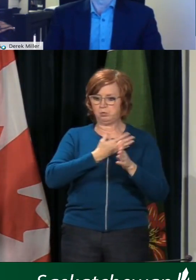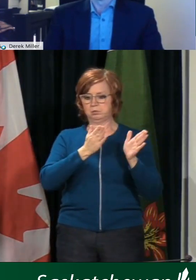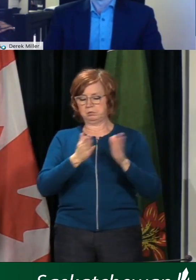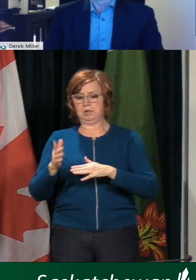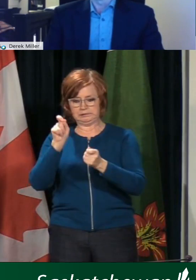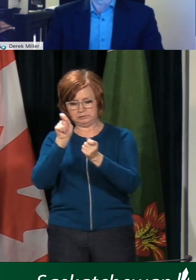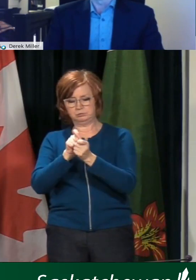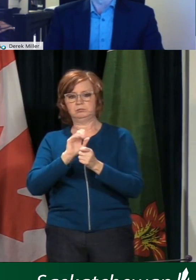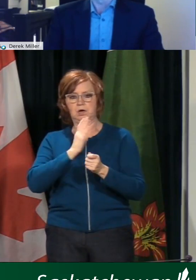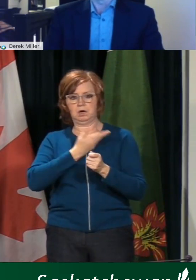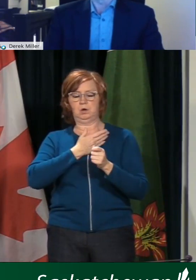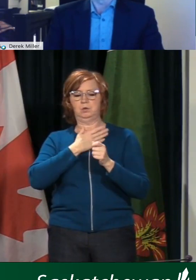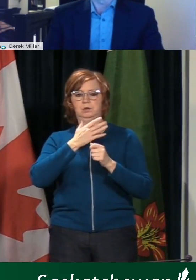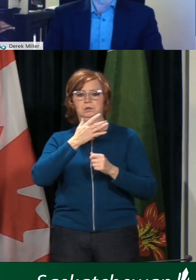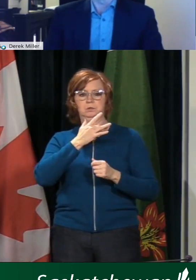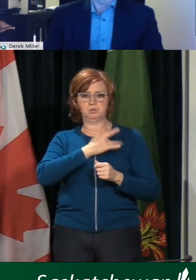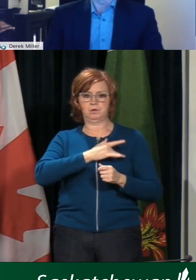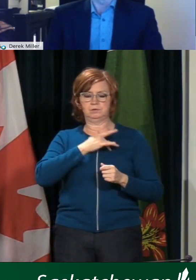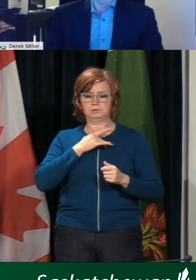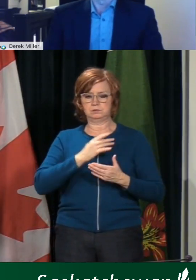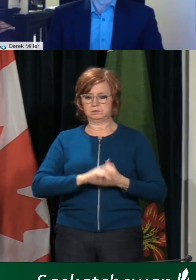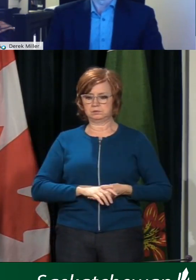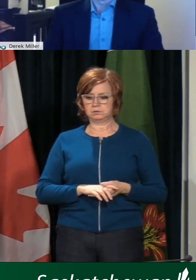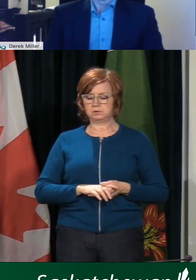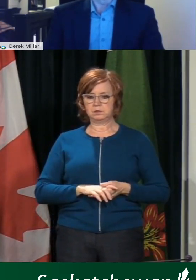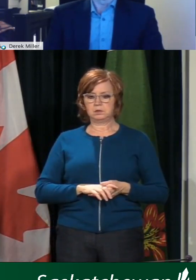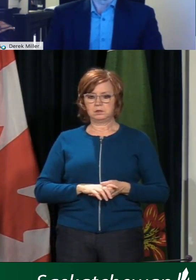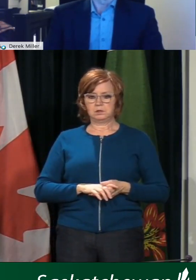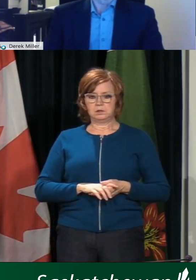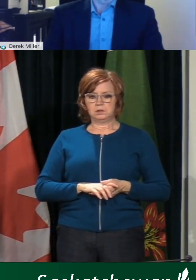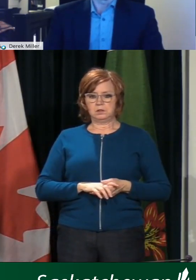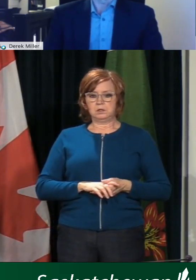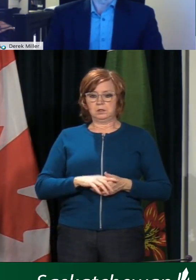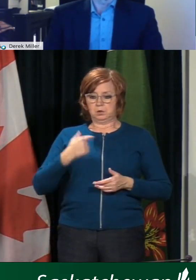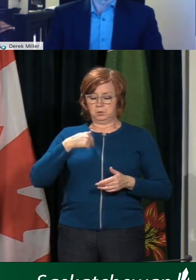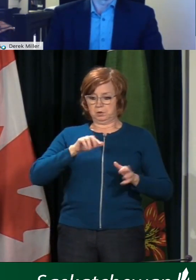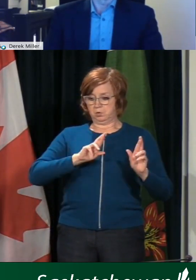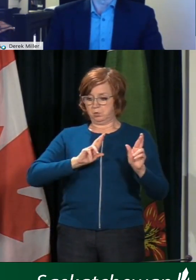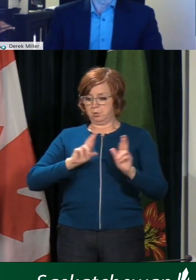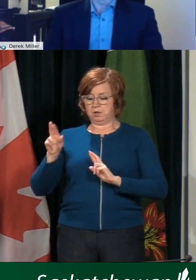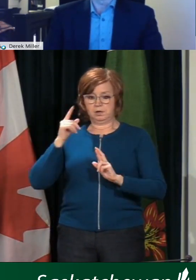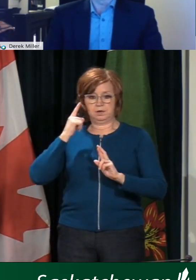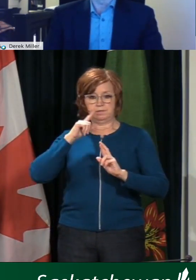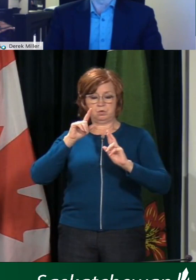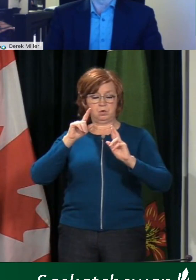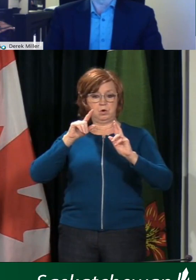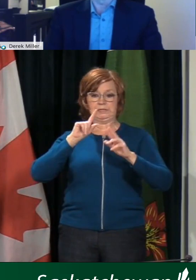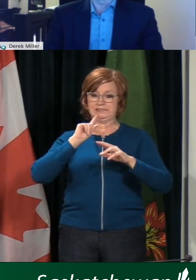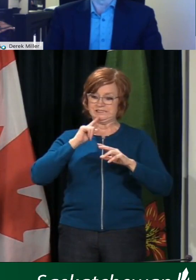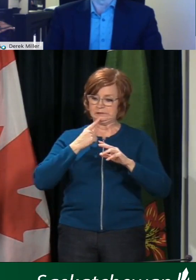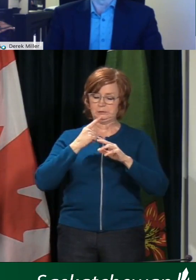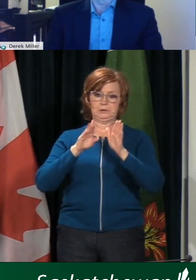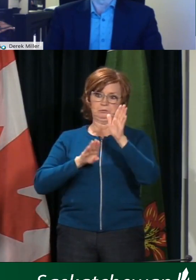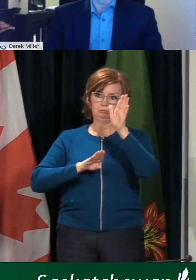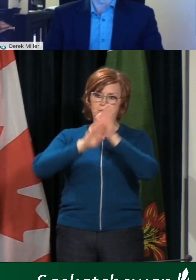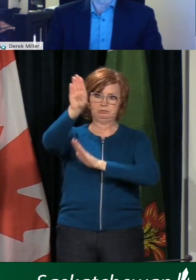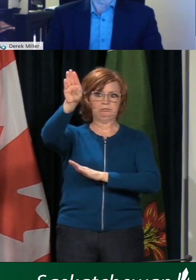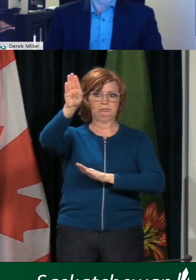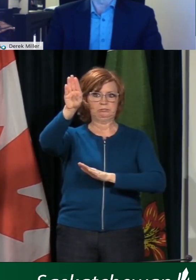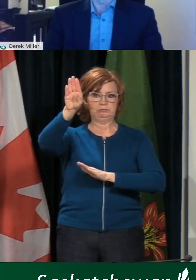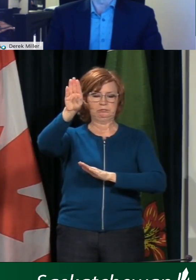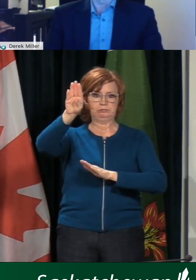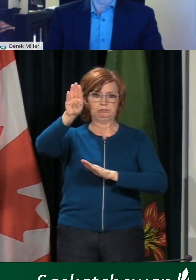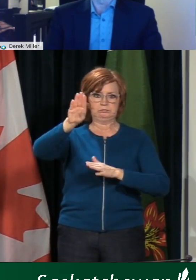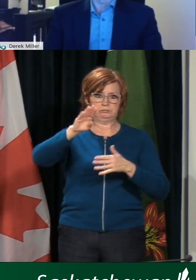prepared for a worst case potential surge. As well, our response, and this is no change from the previous